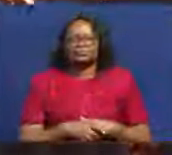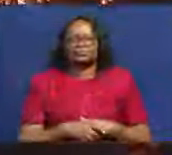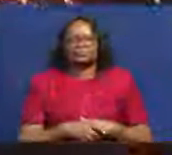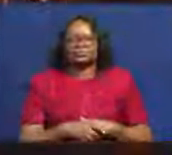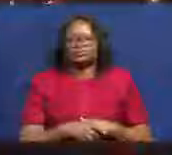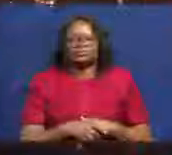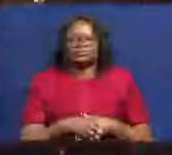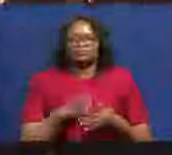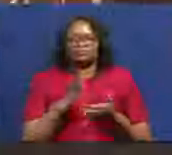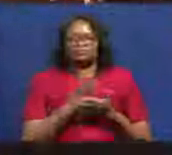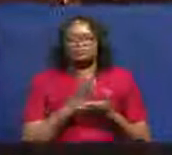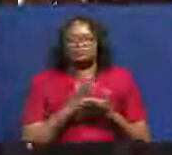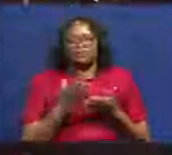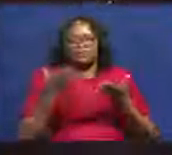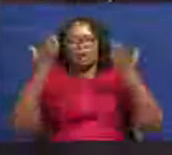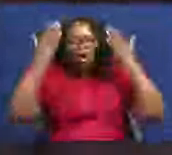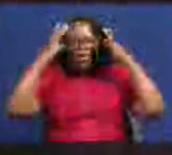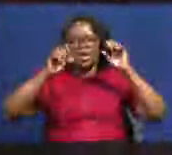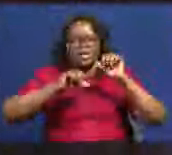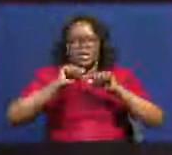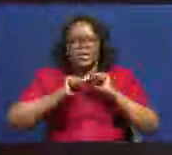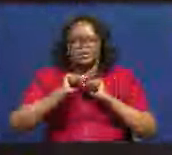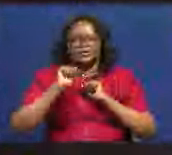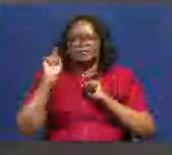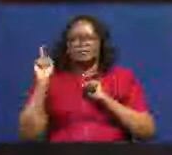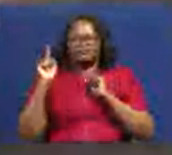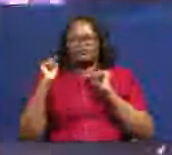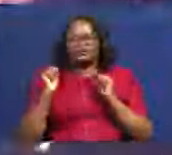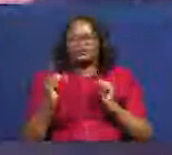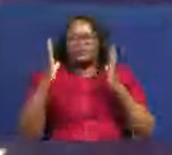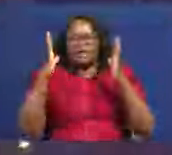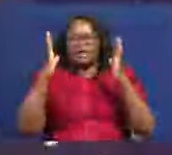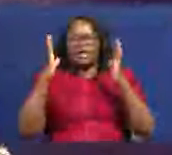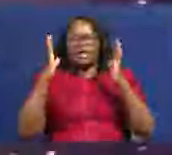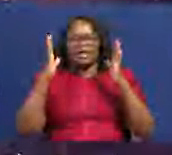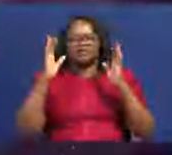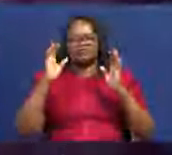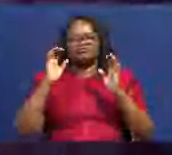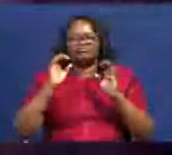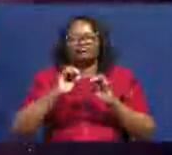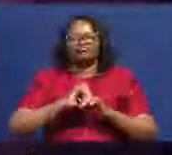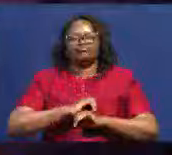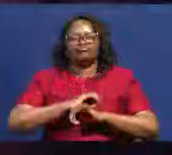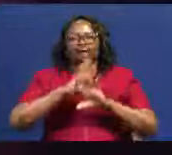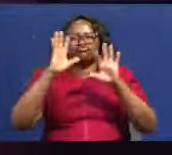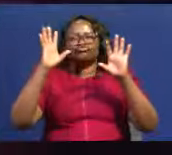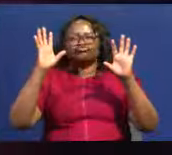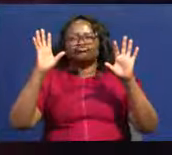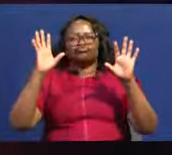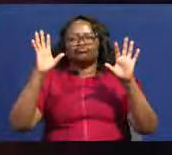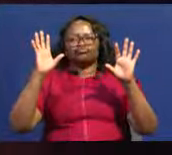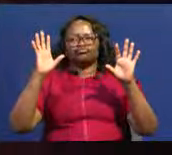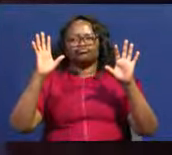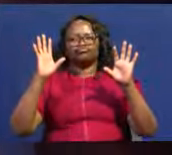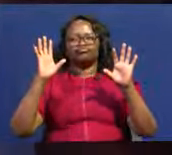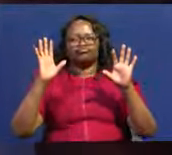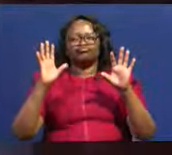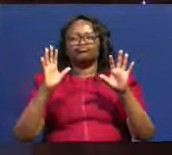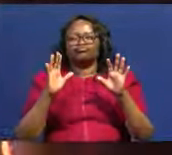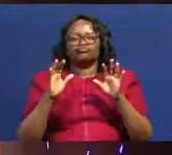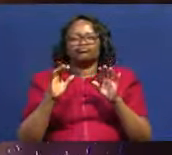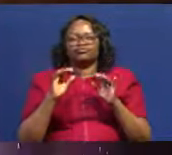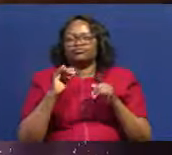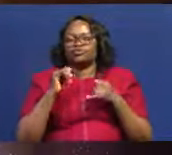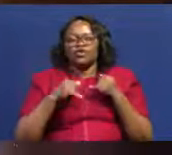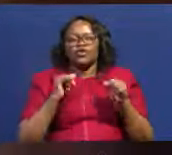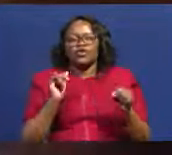Though there's a growing awareness about mindful celebrations, the lighting of sparklers and bursting of crackers remain a thrilling